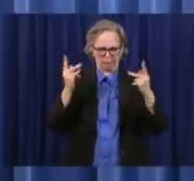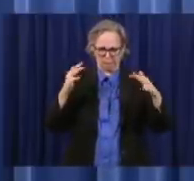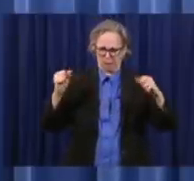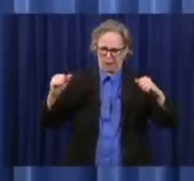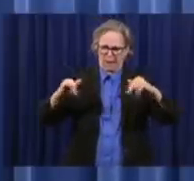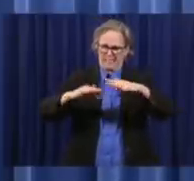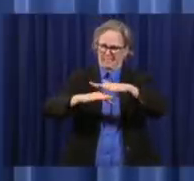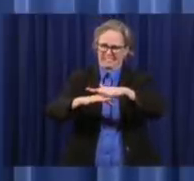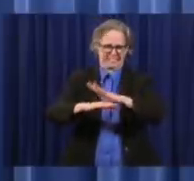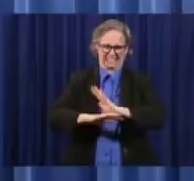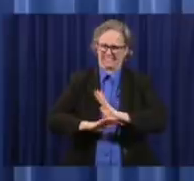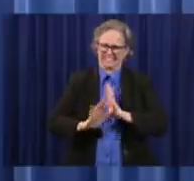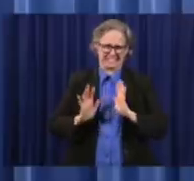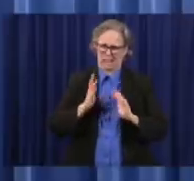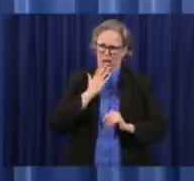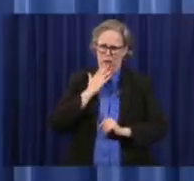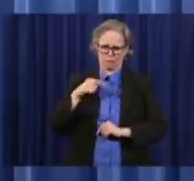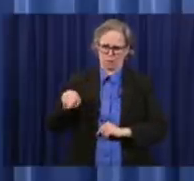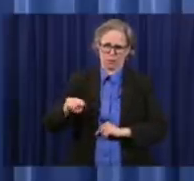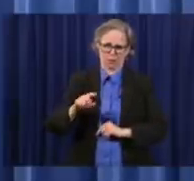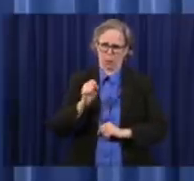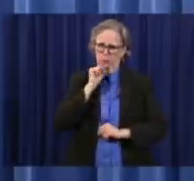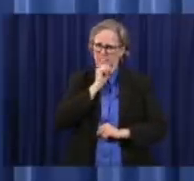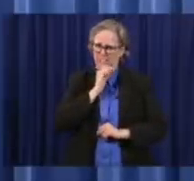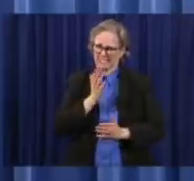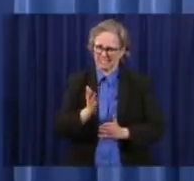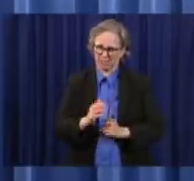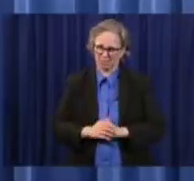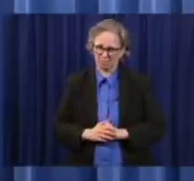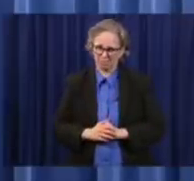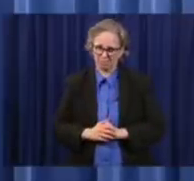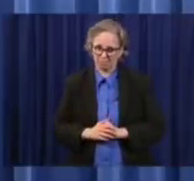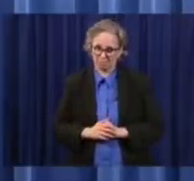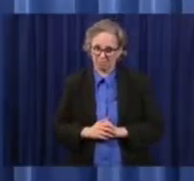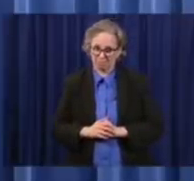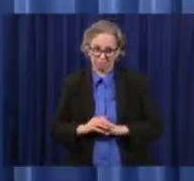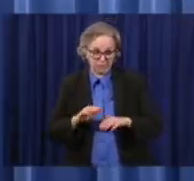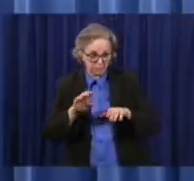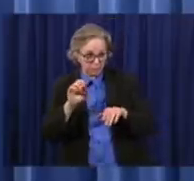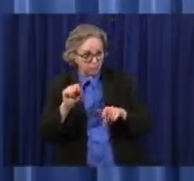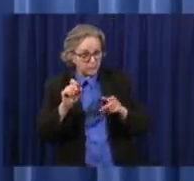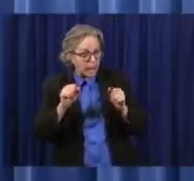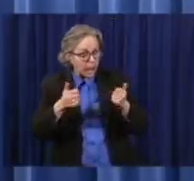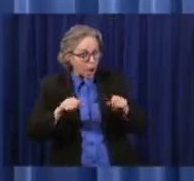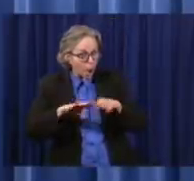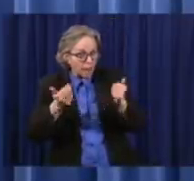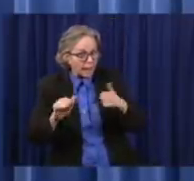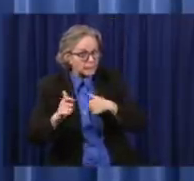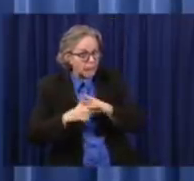at all for them. Is it ready to start open the doors anytime?